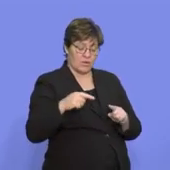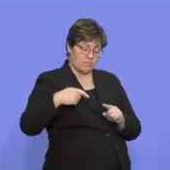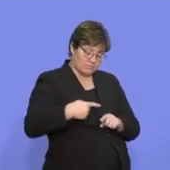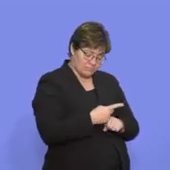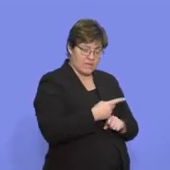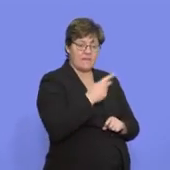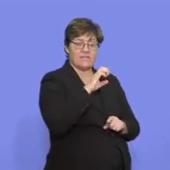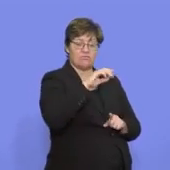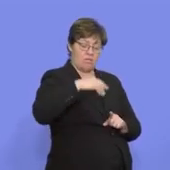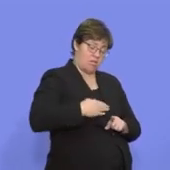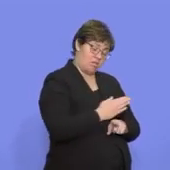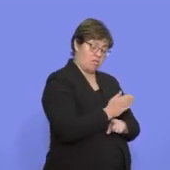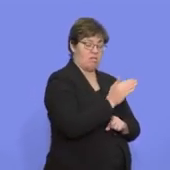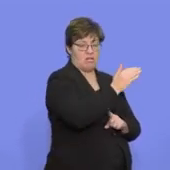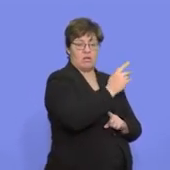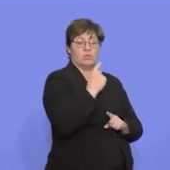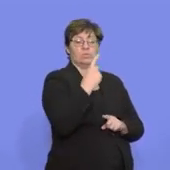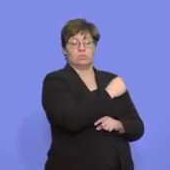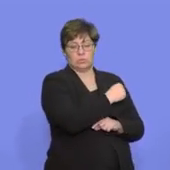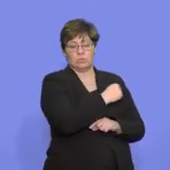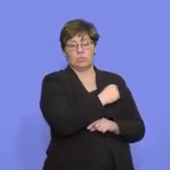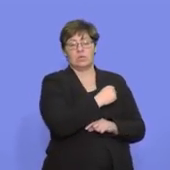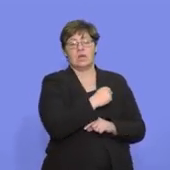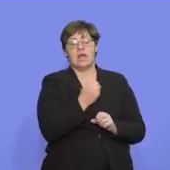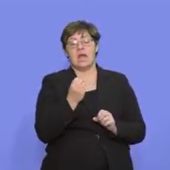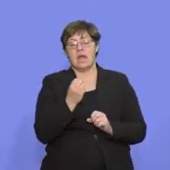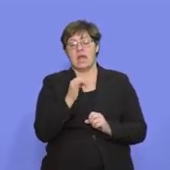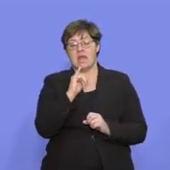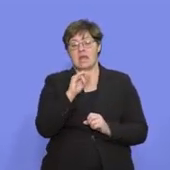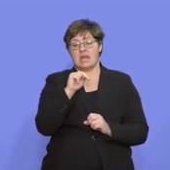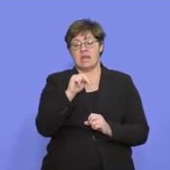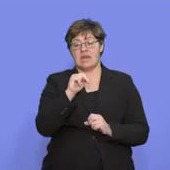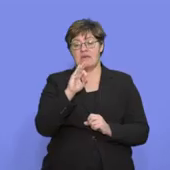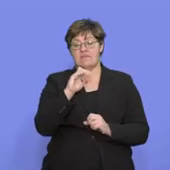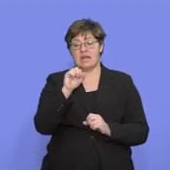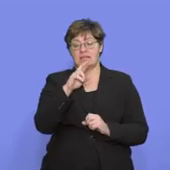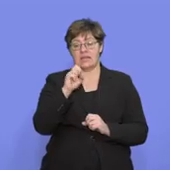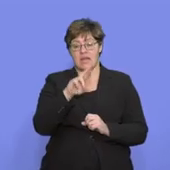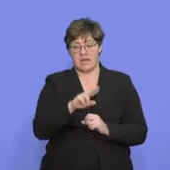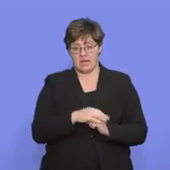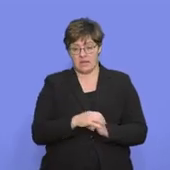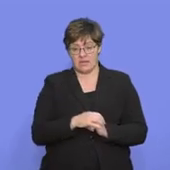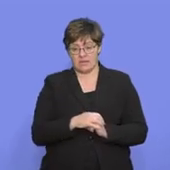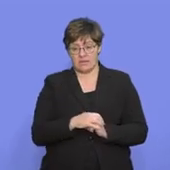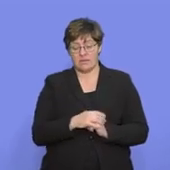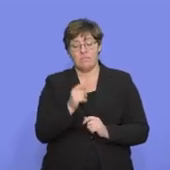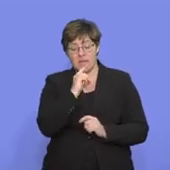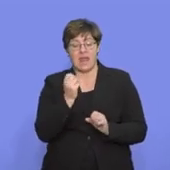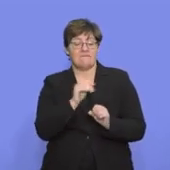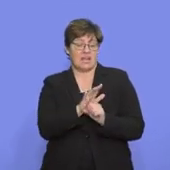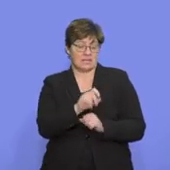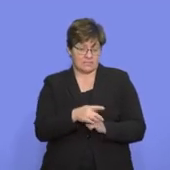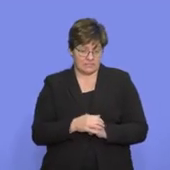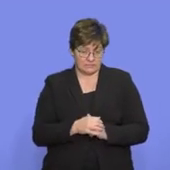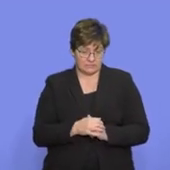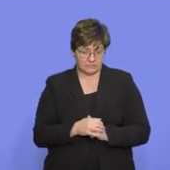here to the effector. That's also a very important part if you answer this question in an exam paper. Let's move